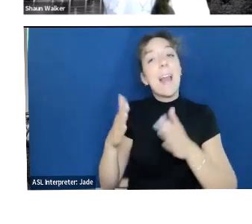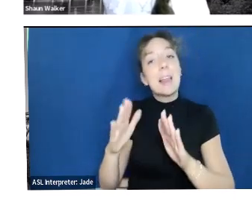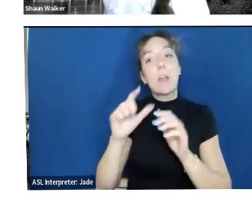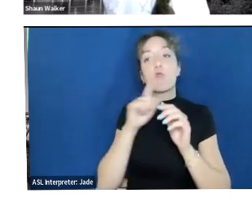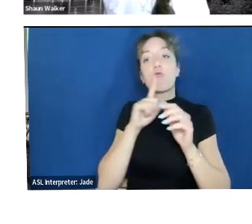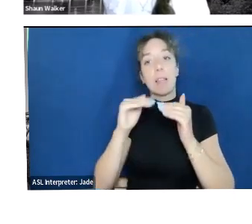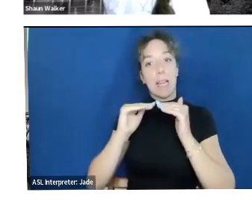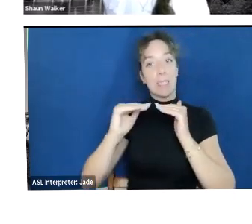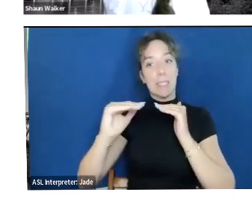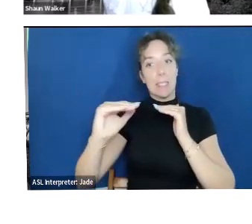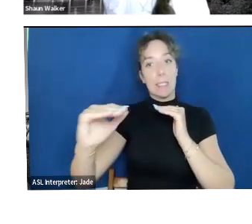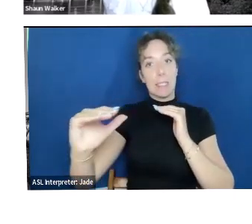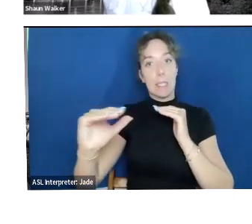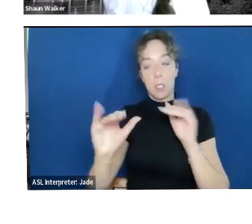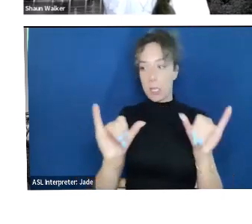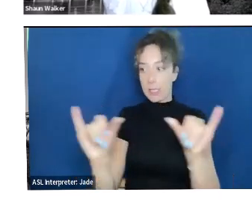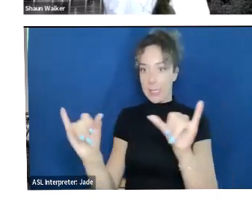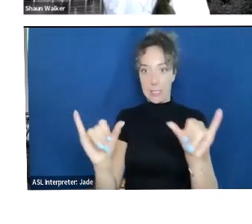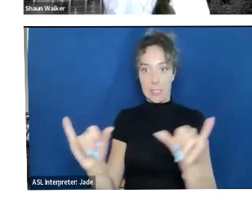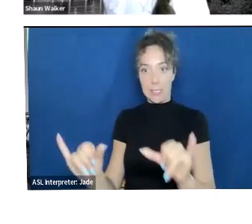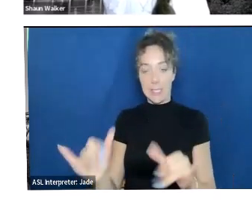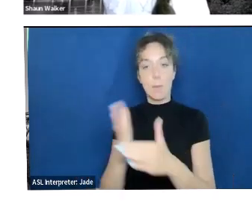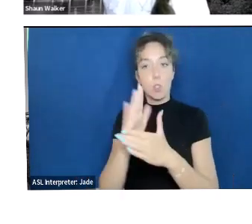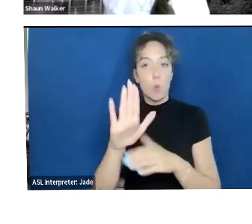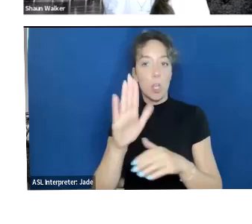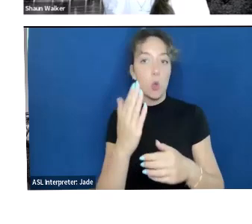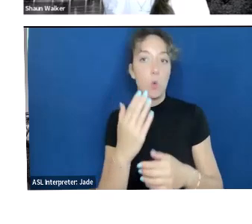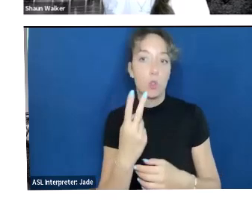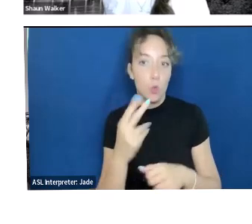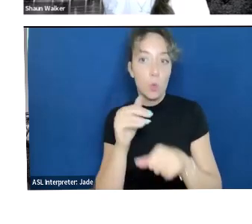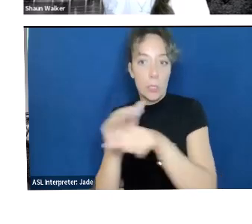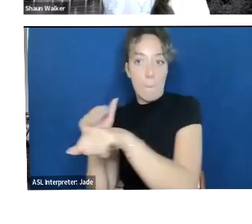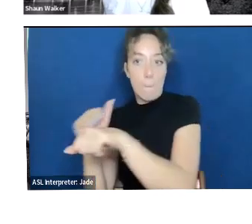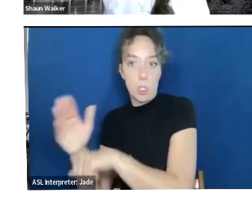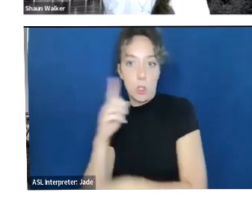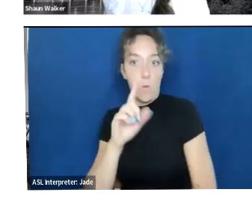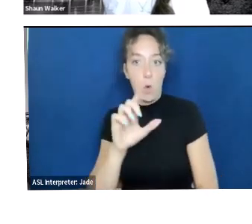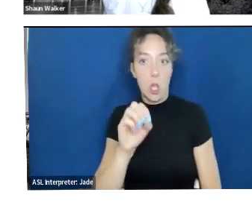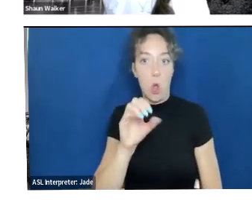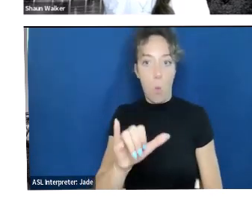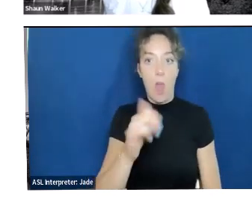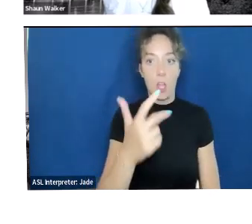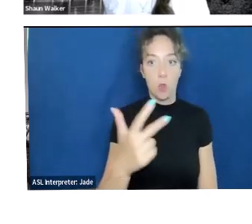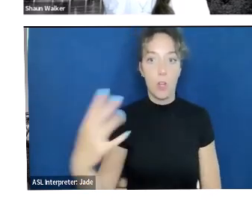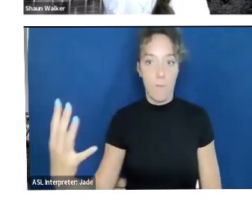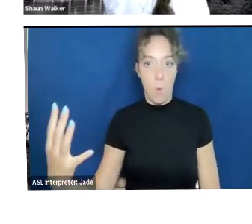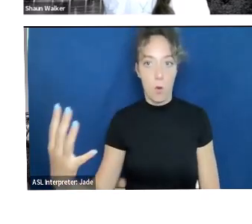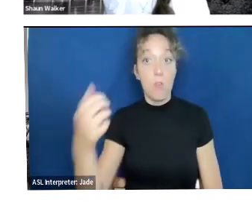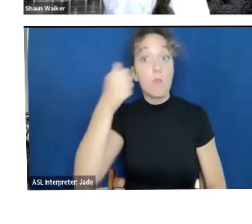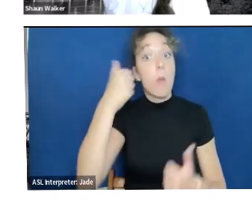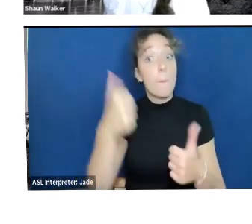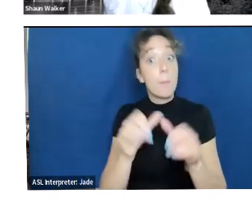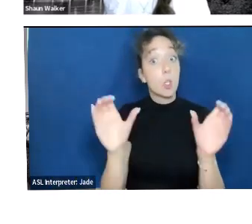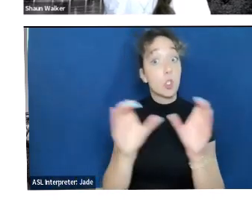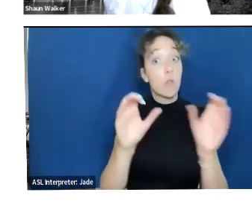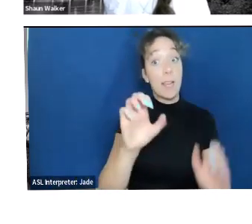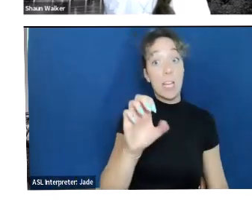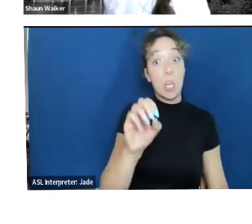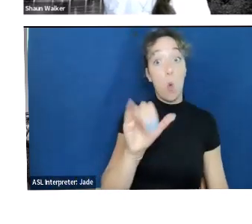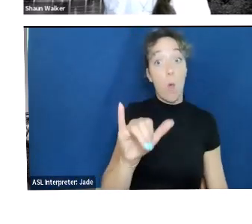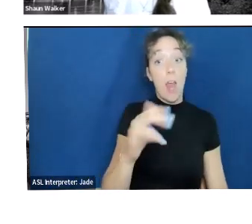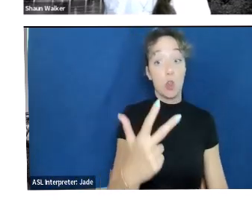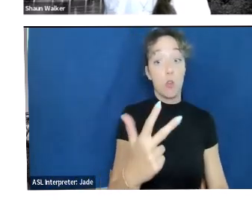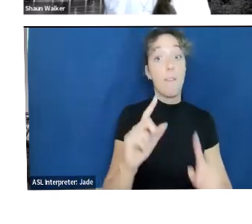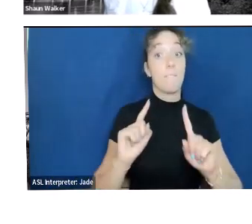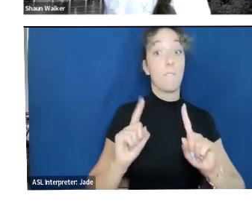consistency between the two submissions. So again, remember to certify EOY 3